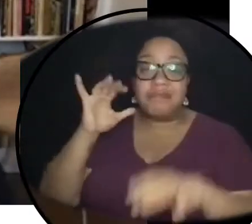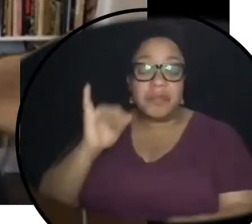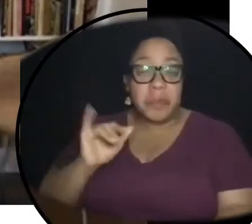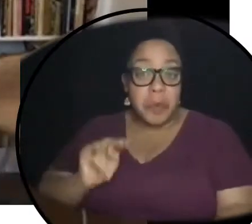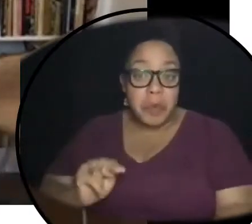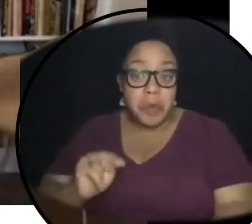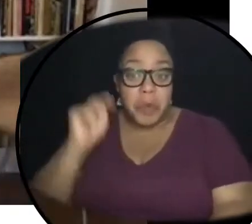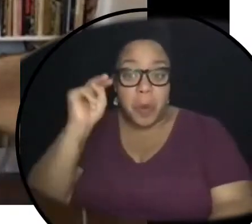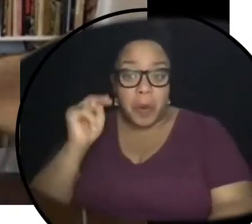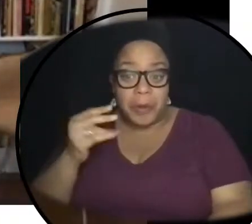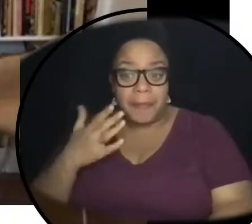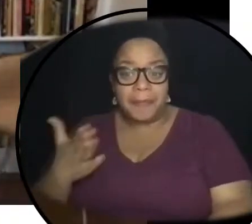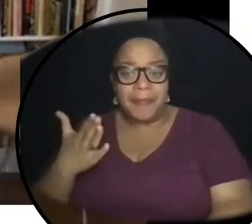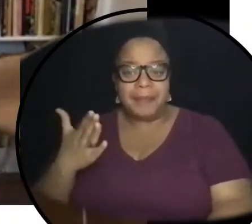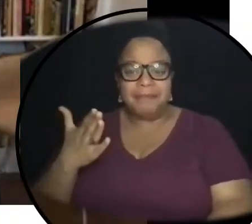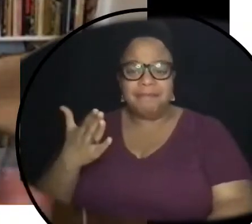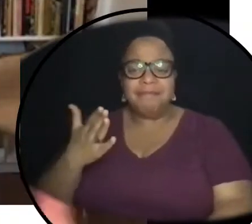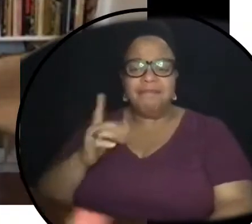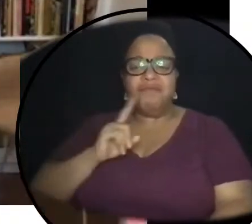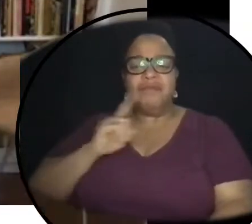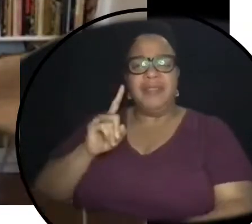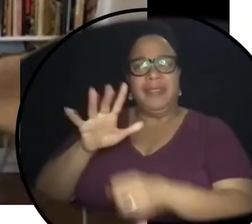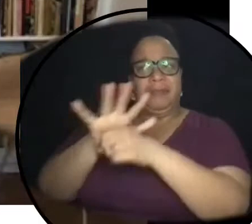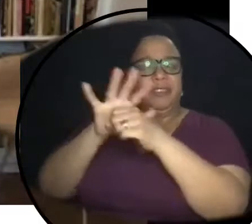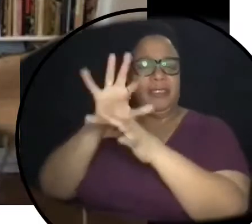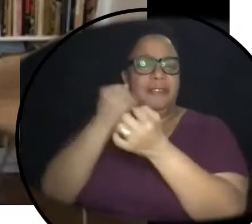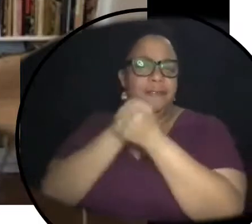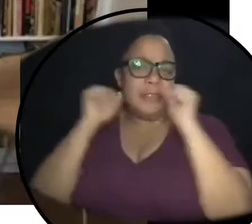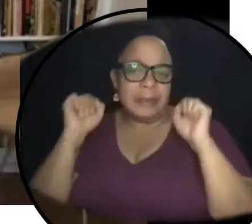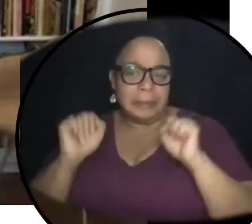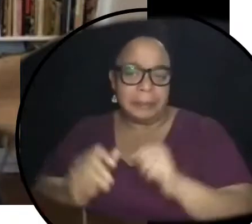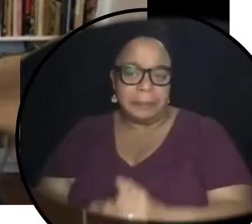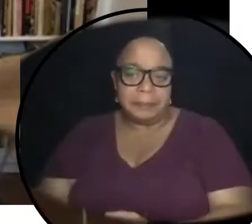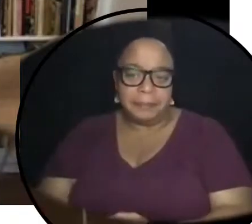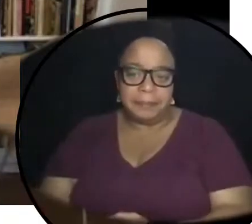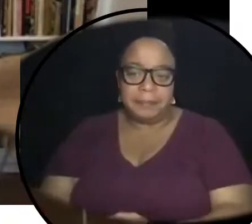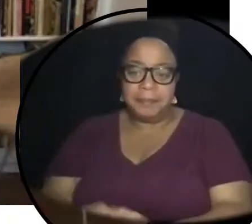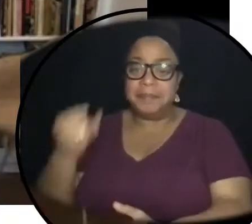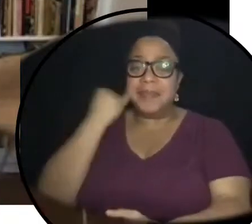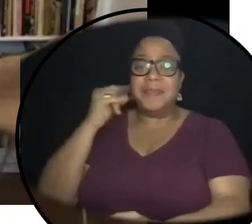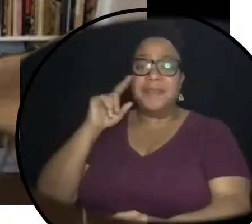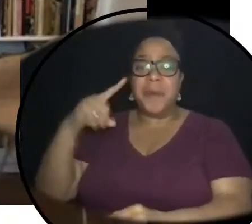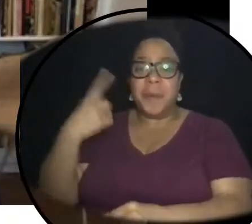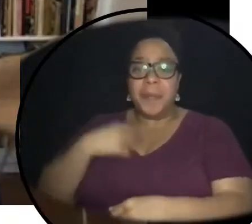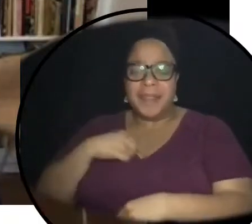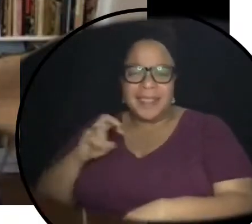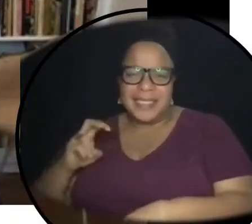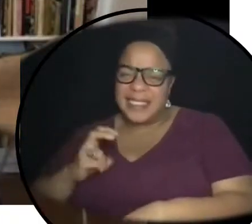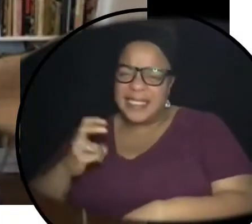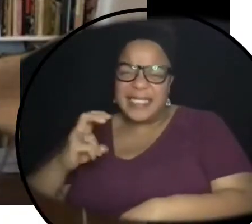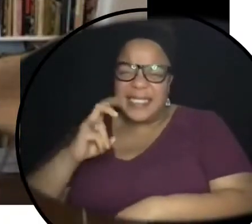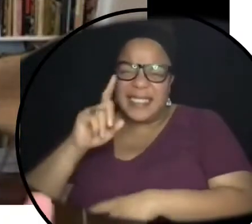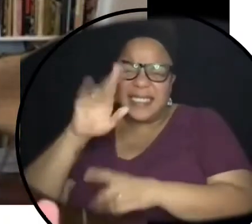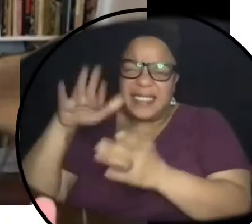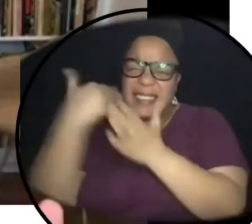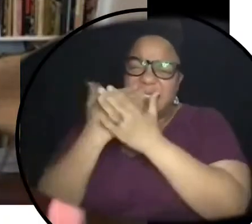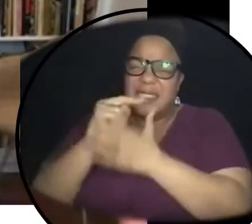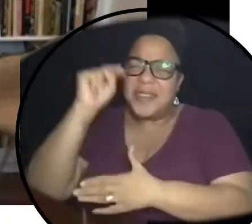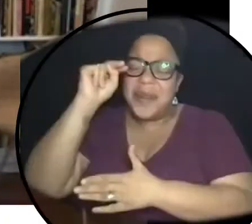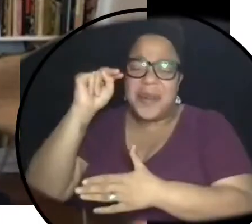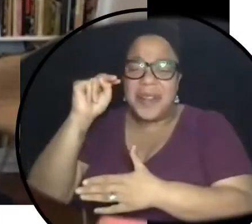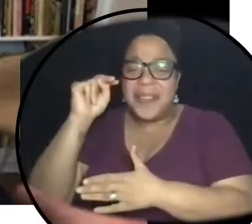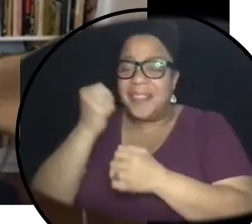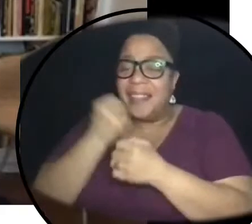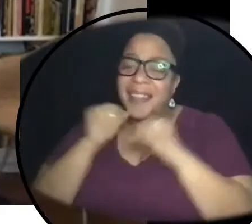be free. Turns out I went to high school in New York, and I discovered what